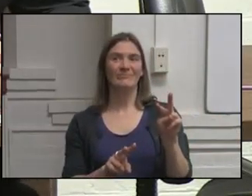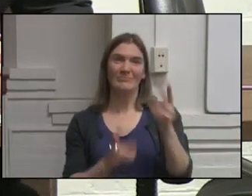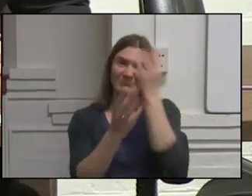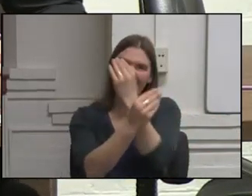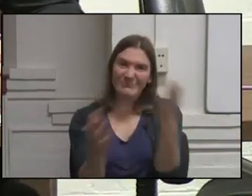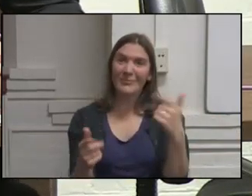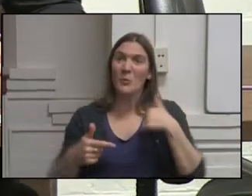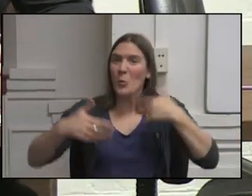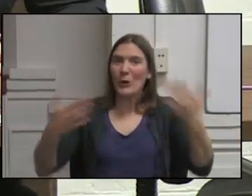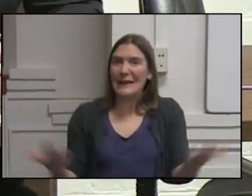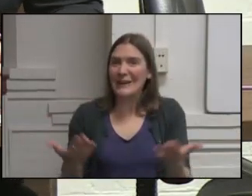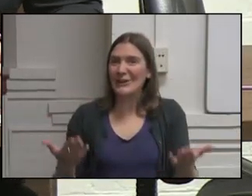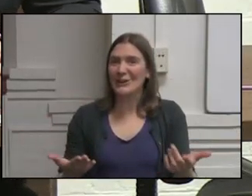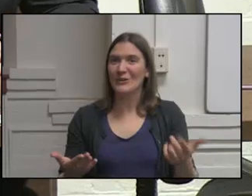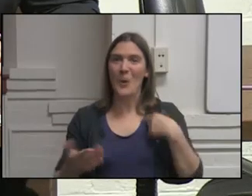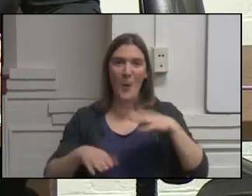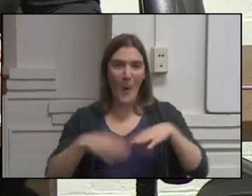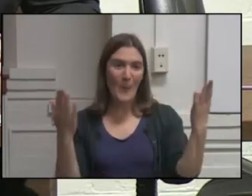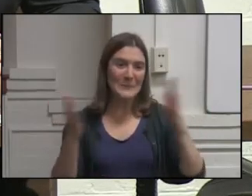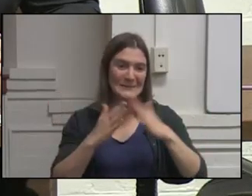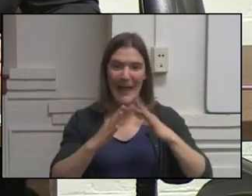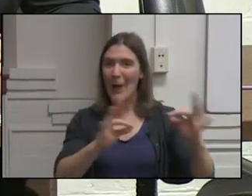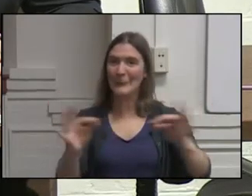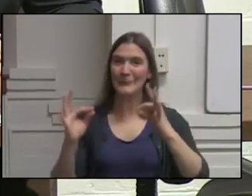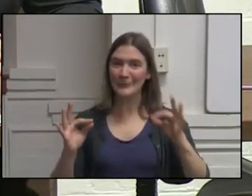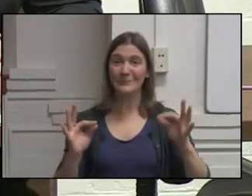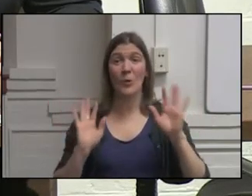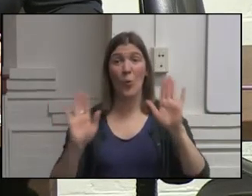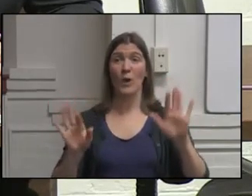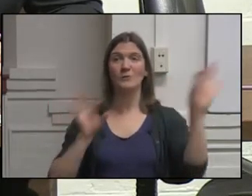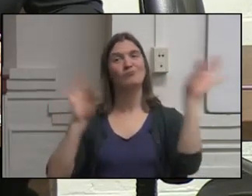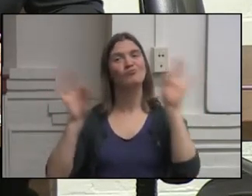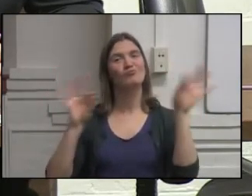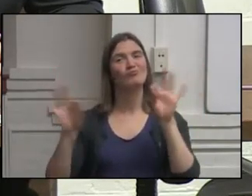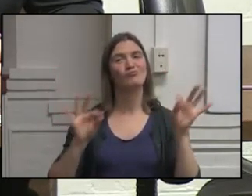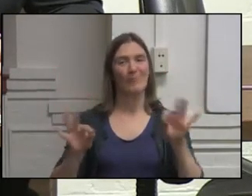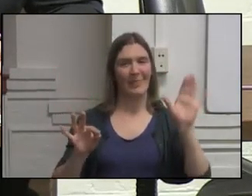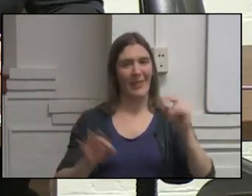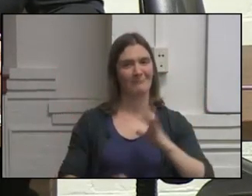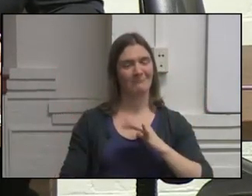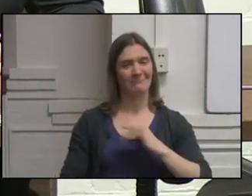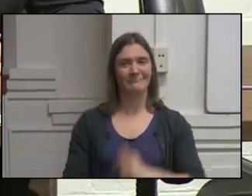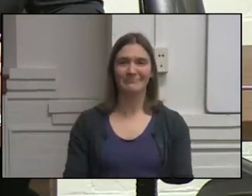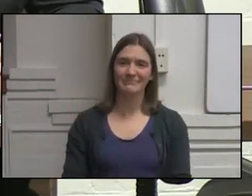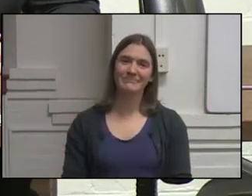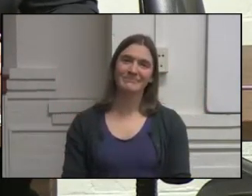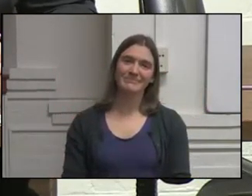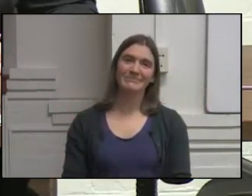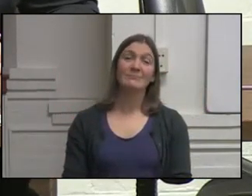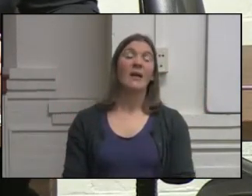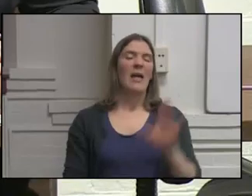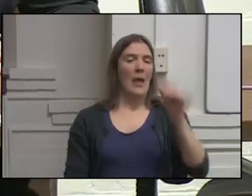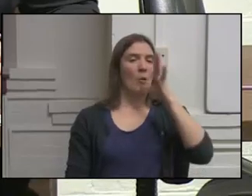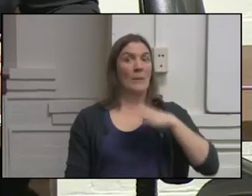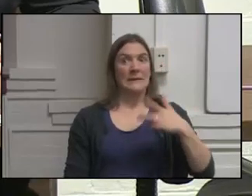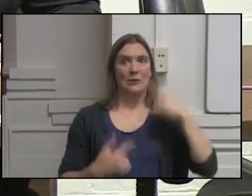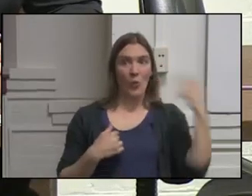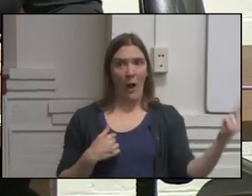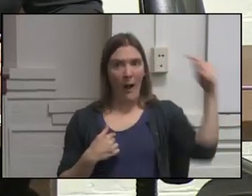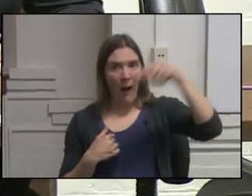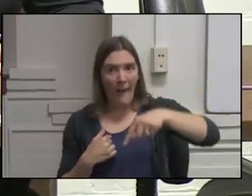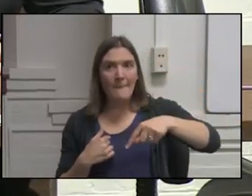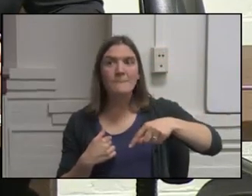know about Brattleboro, Vermont, and all the wonderful things that we do in Brattleboro, Vermont. And she's excited to come here